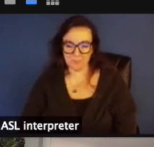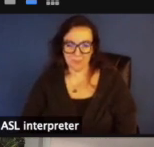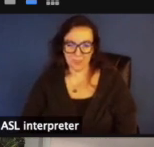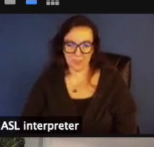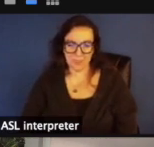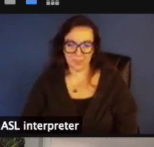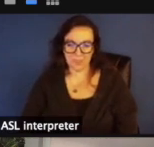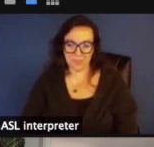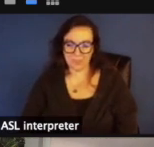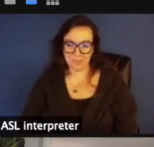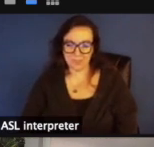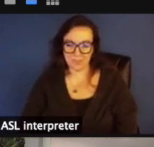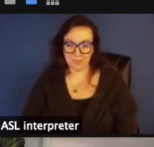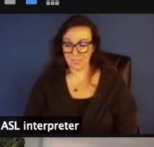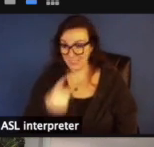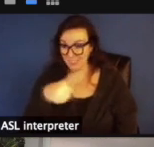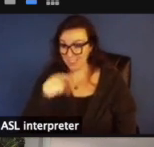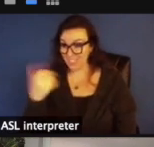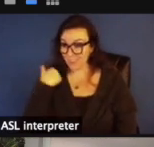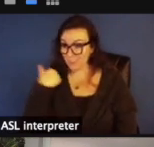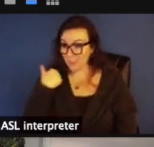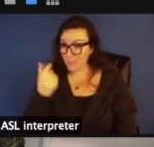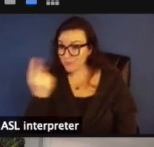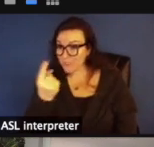Do these remind you of anything?